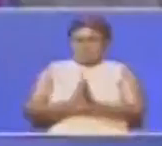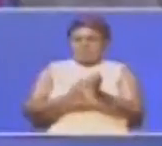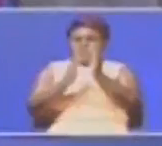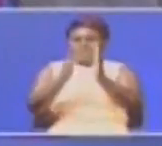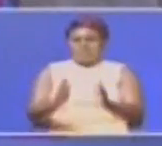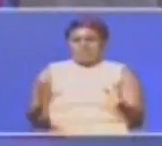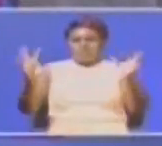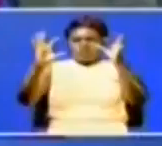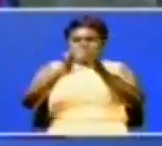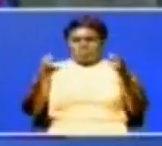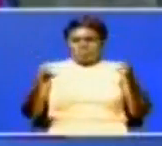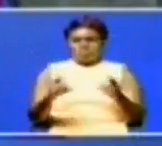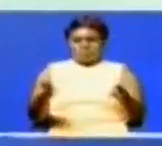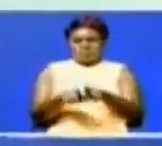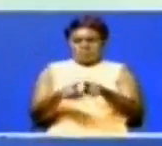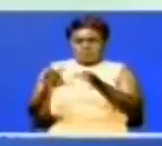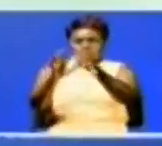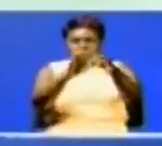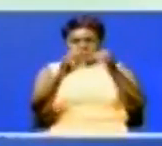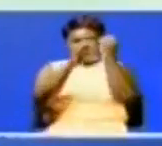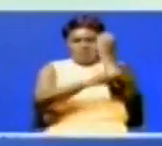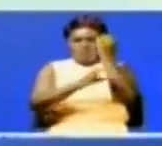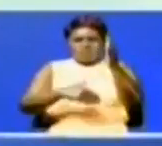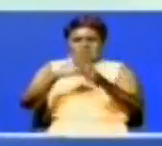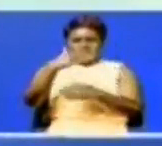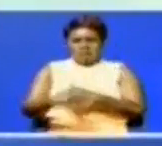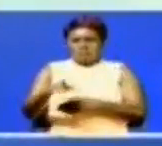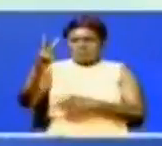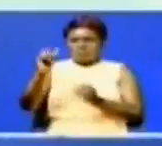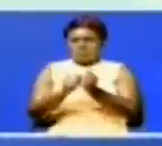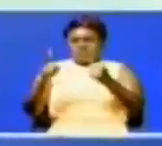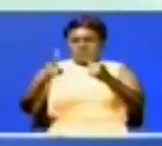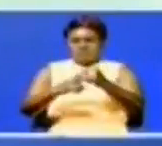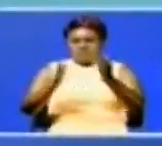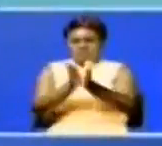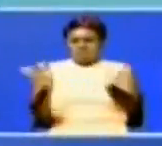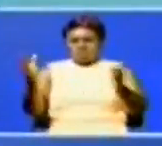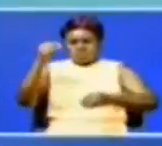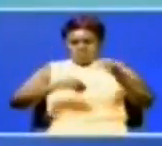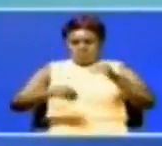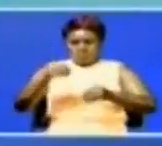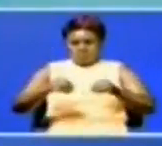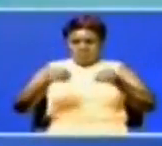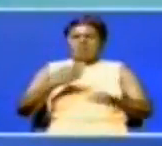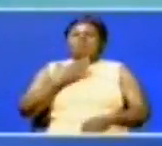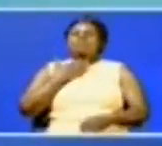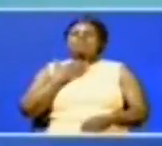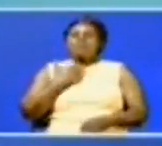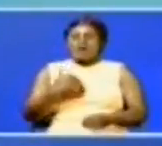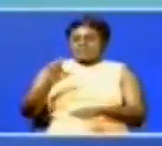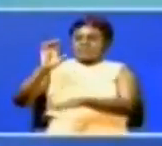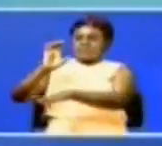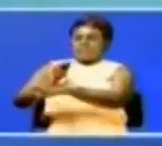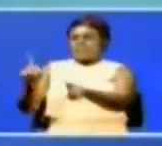the party towards having a unified country after the decisive 2017 general elections. And that is the desire not only for the